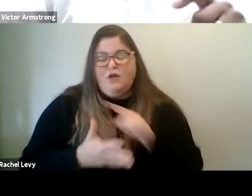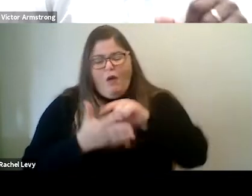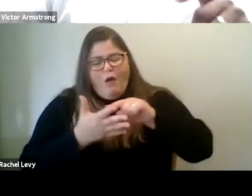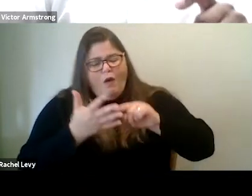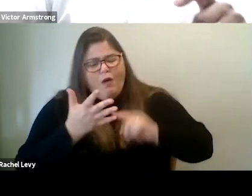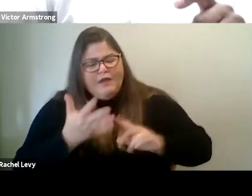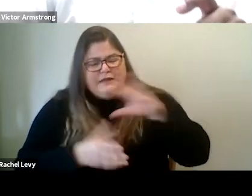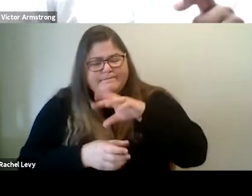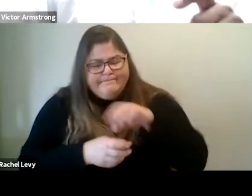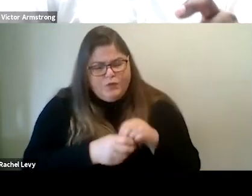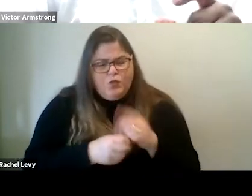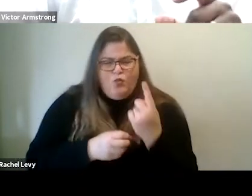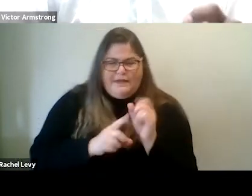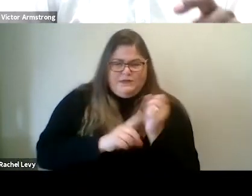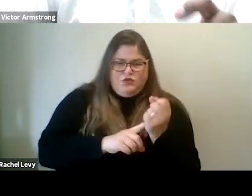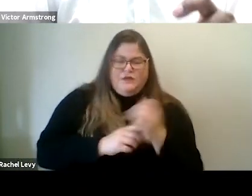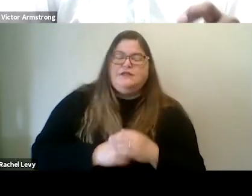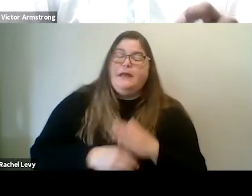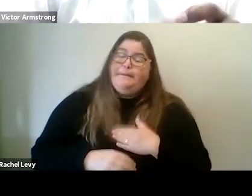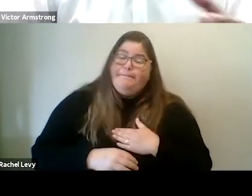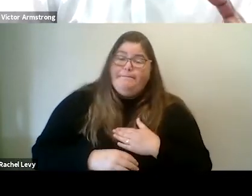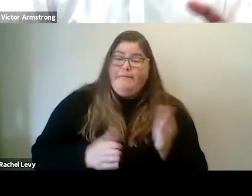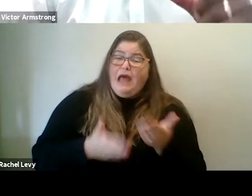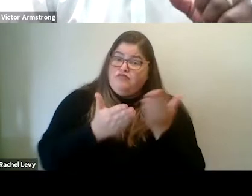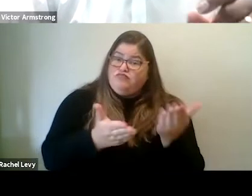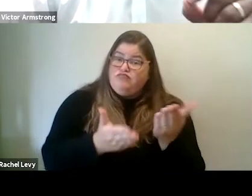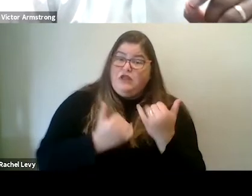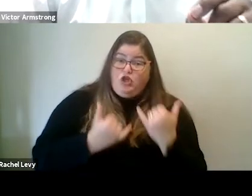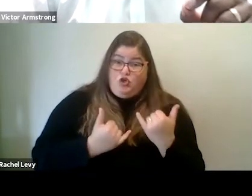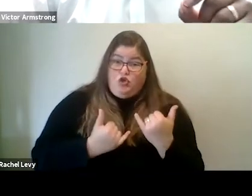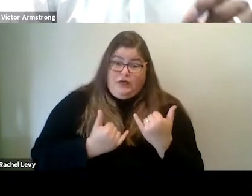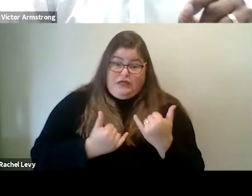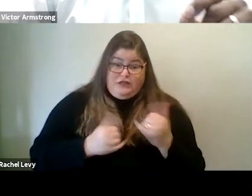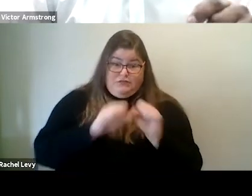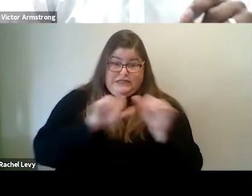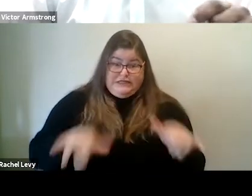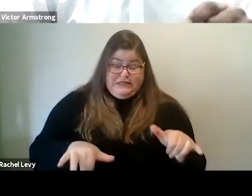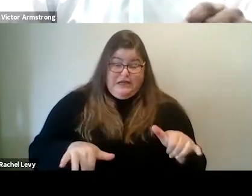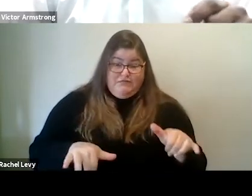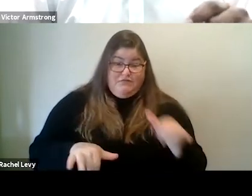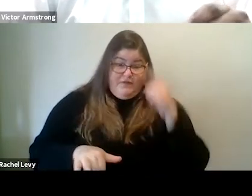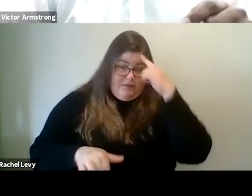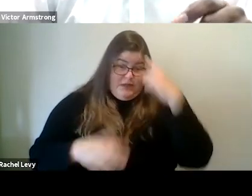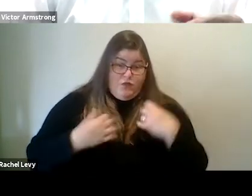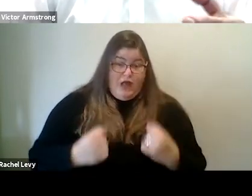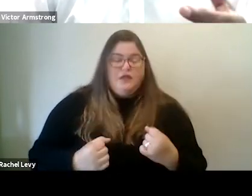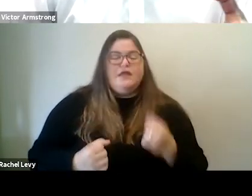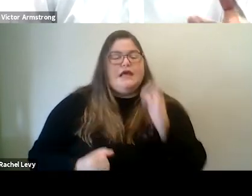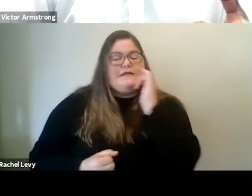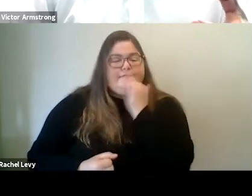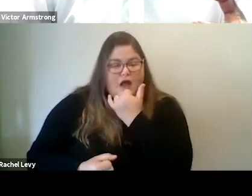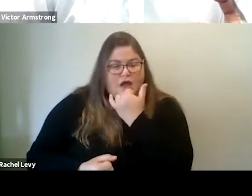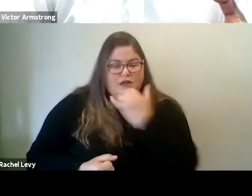that the very construct of our current mental health system is flawed, beginning with our response to individuals experiencing mental